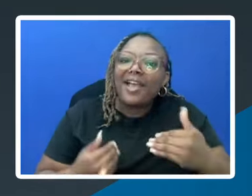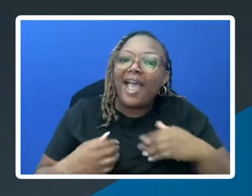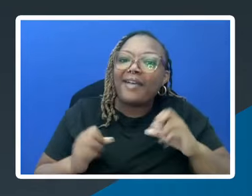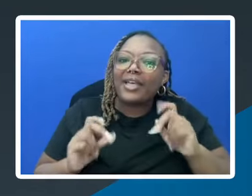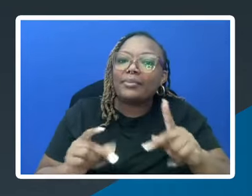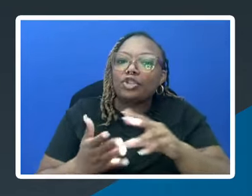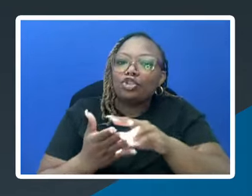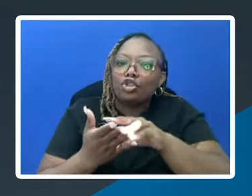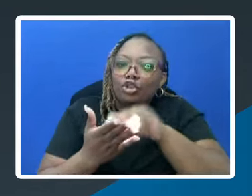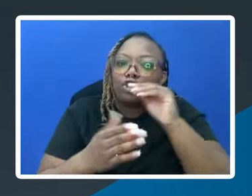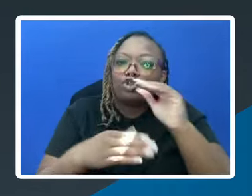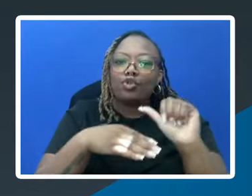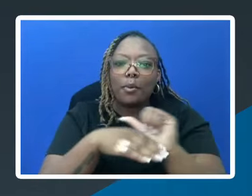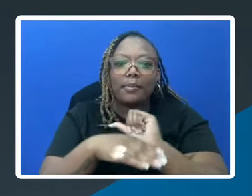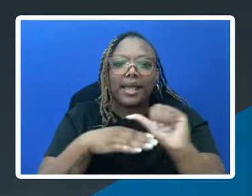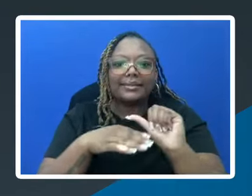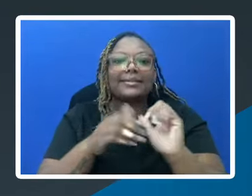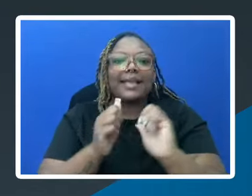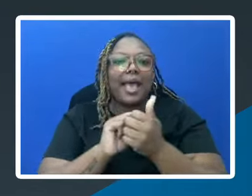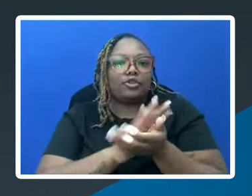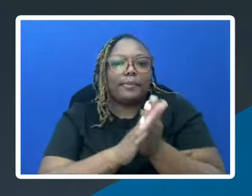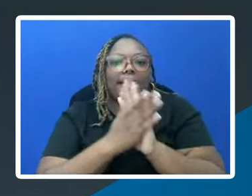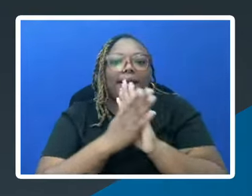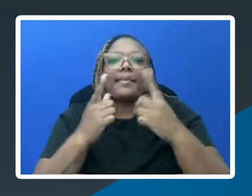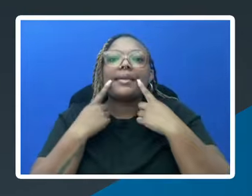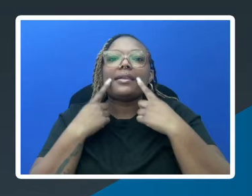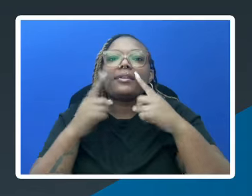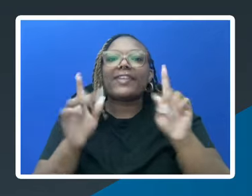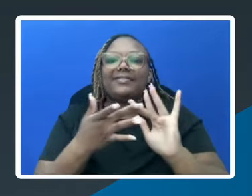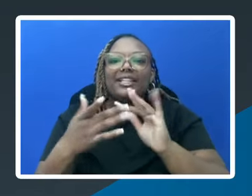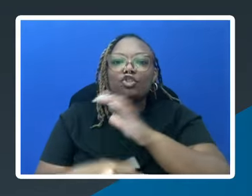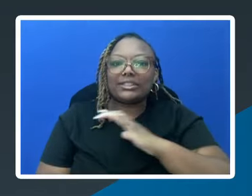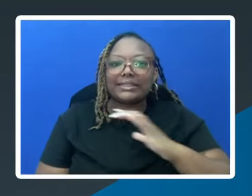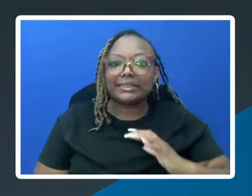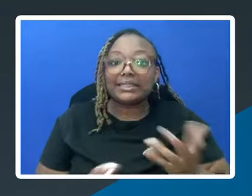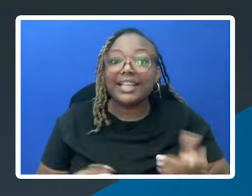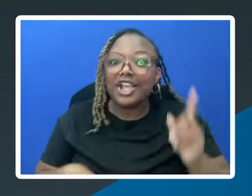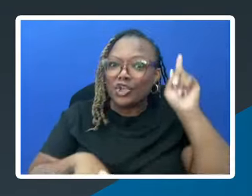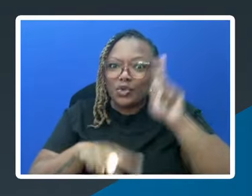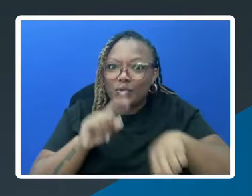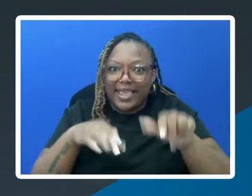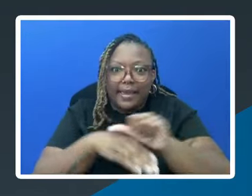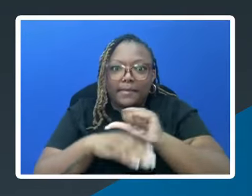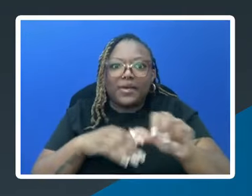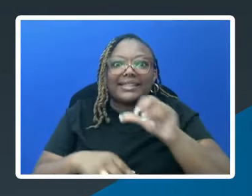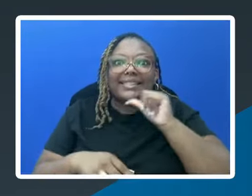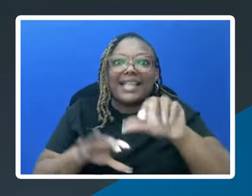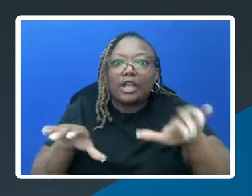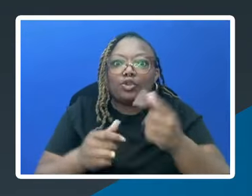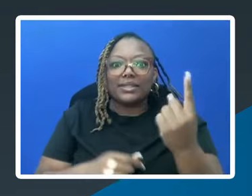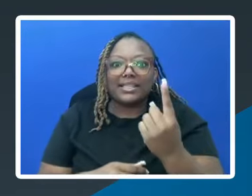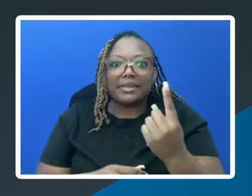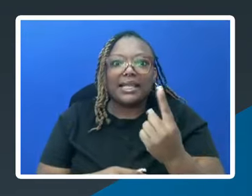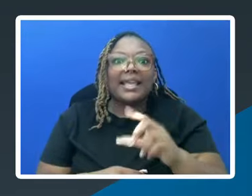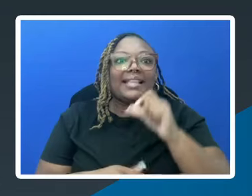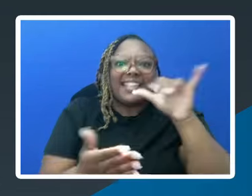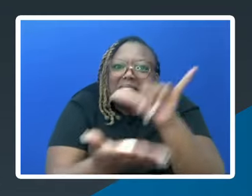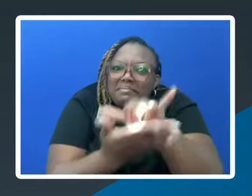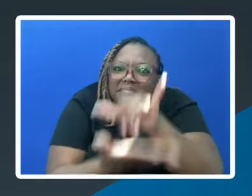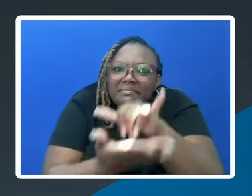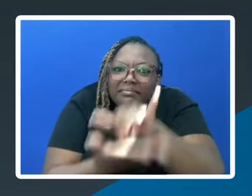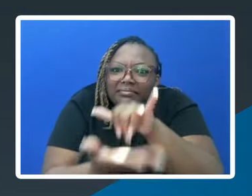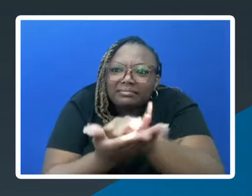practice how to be an effective digital citizen. You can't practice not doing something. It's not possible. And so if we want